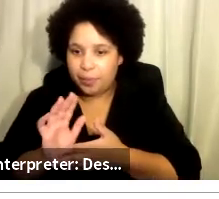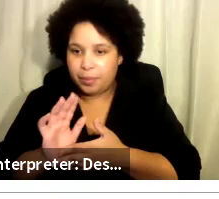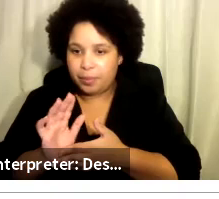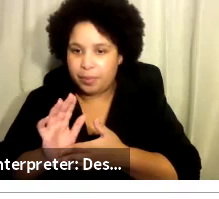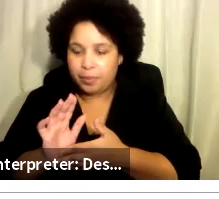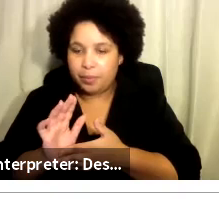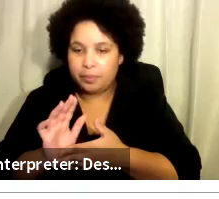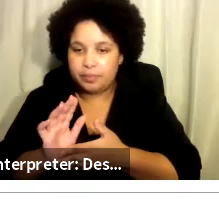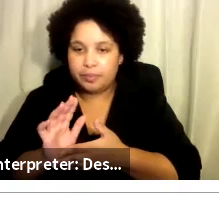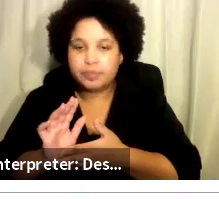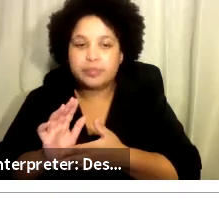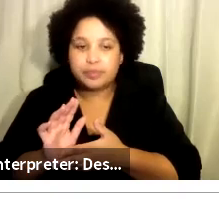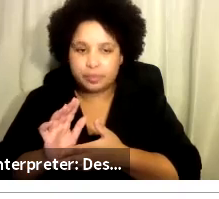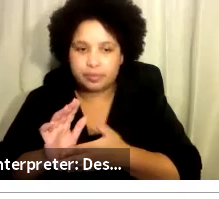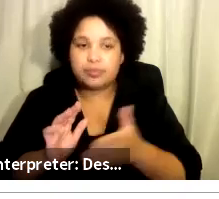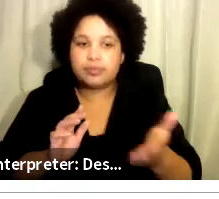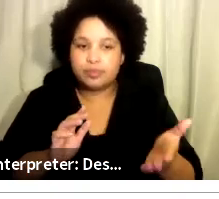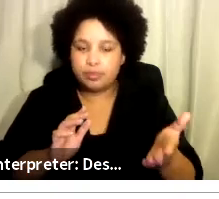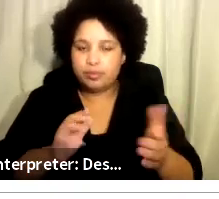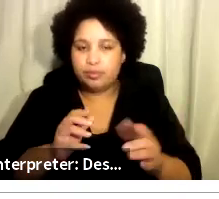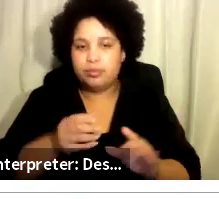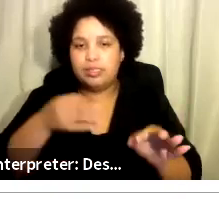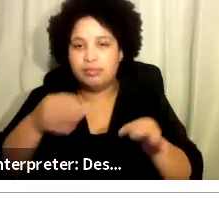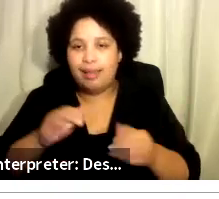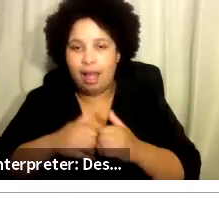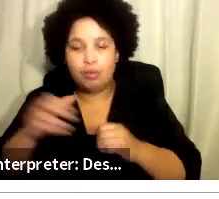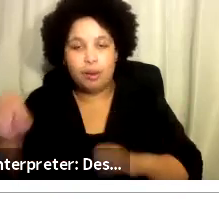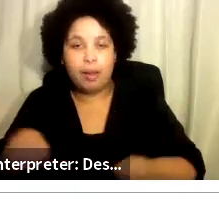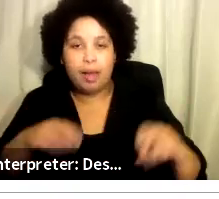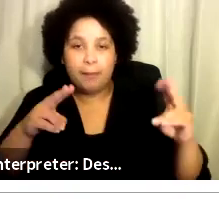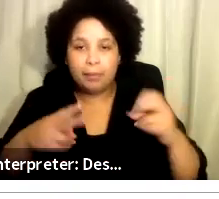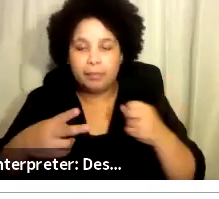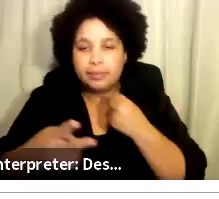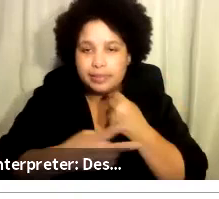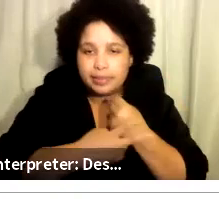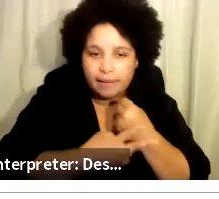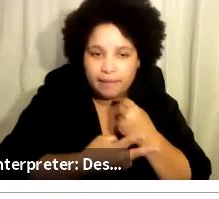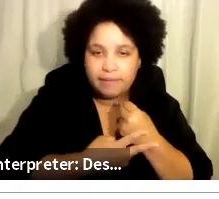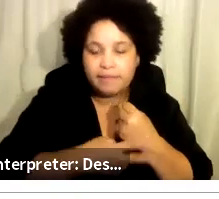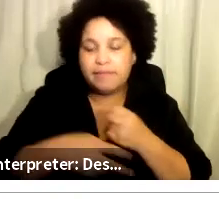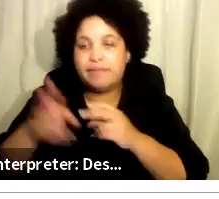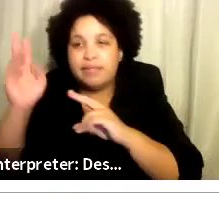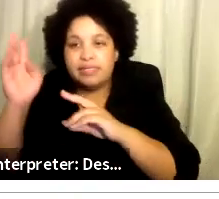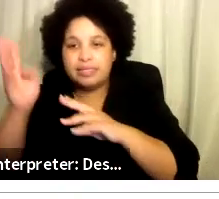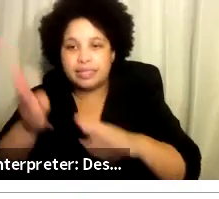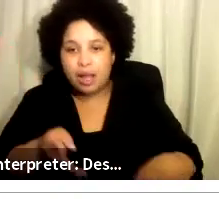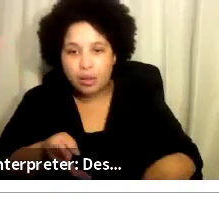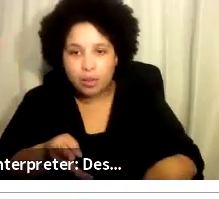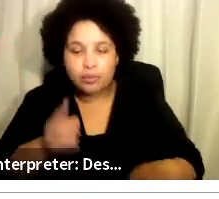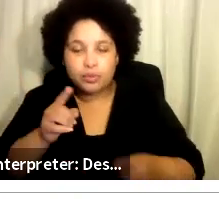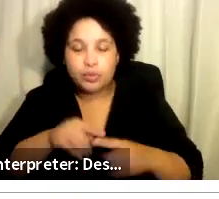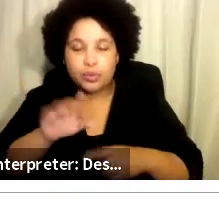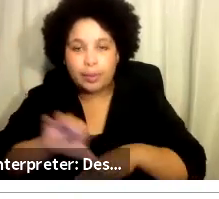this video actually walks you through how to upload, how to save, how to download the application to your